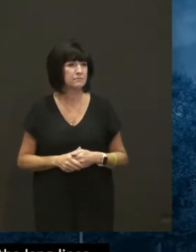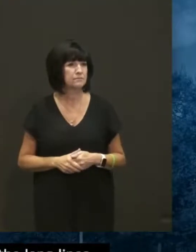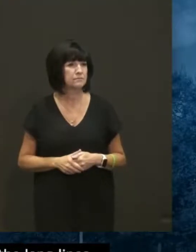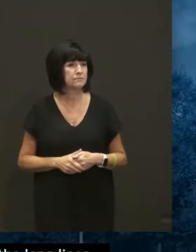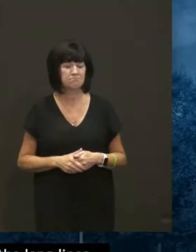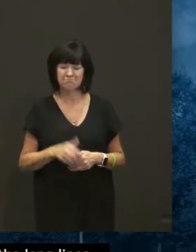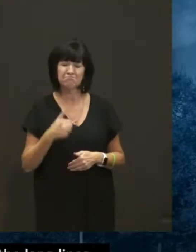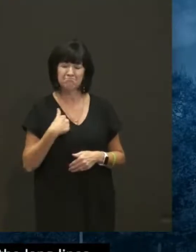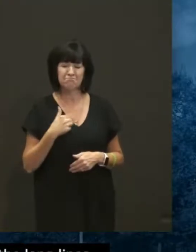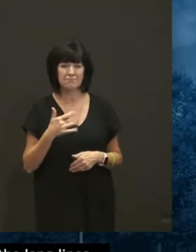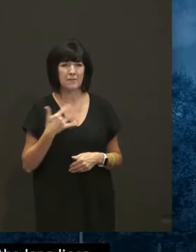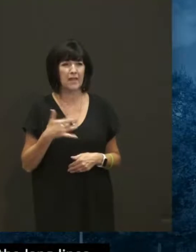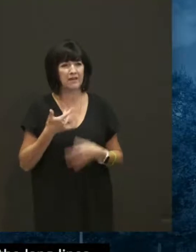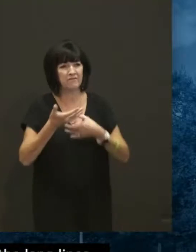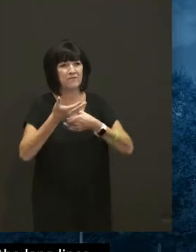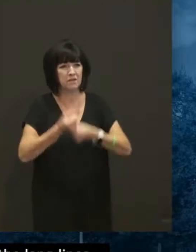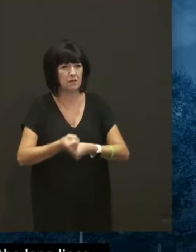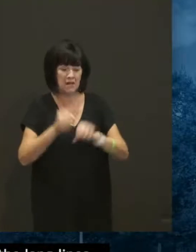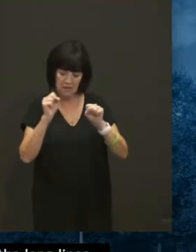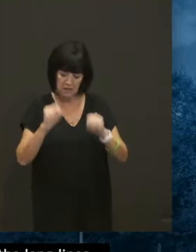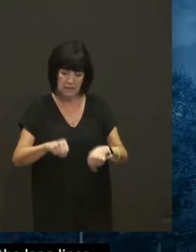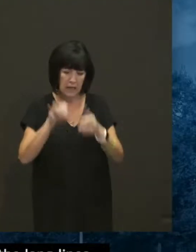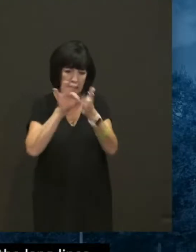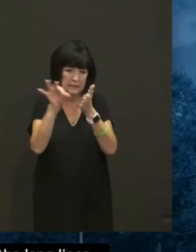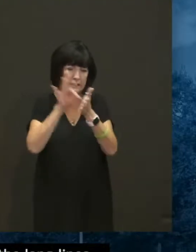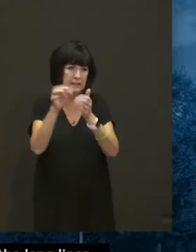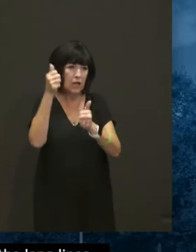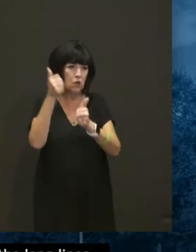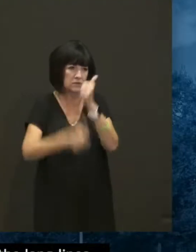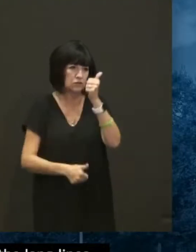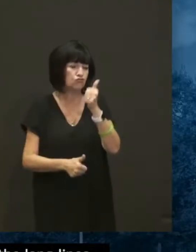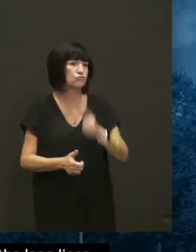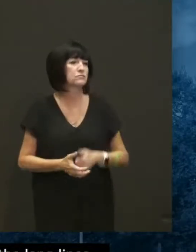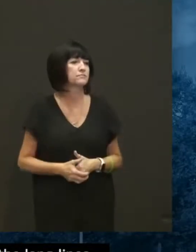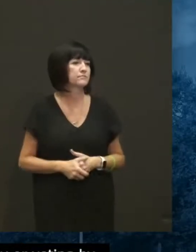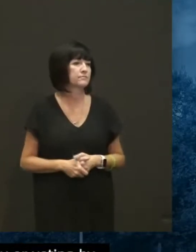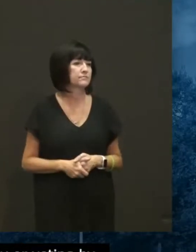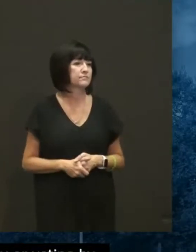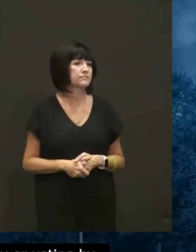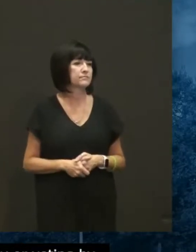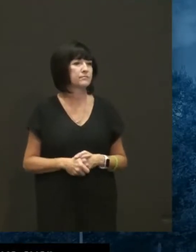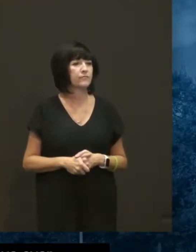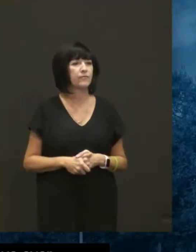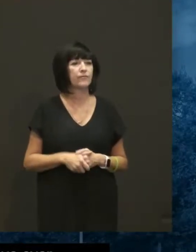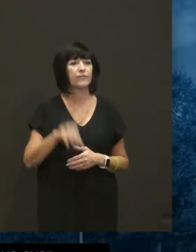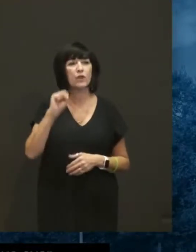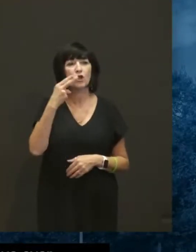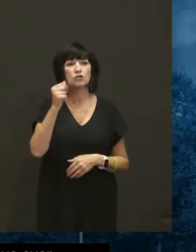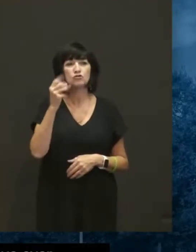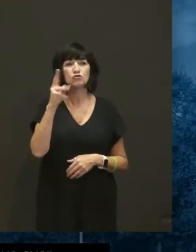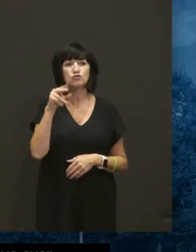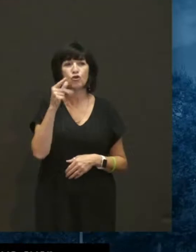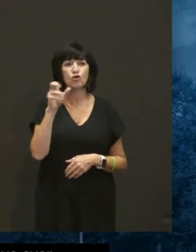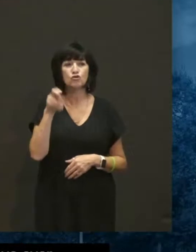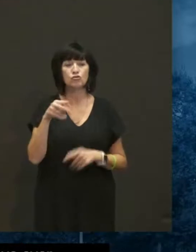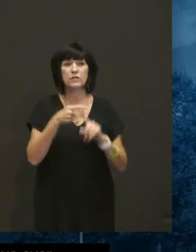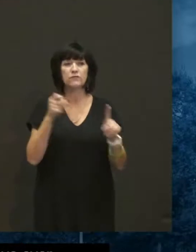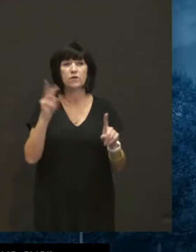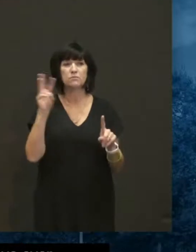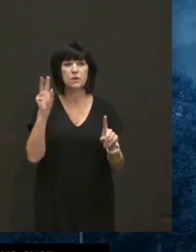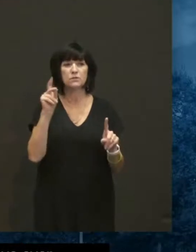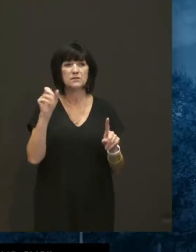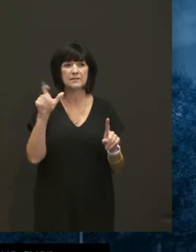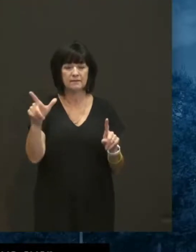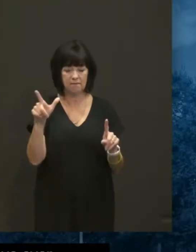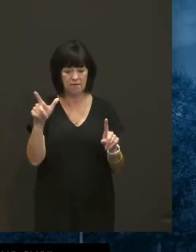have every confidence that we'll be able to count every ballot. Next question's from Sean Green at WDEL. A